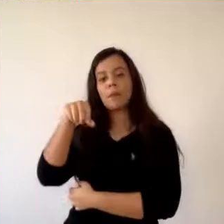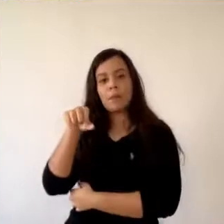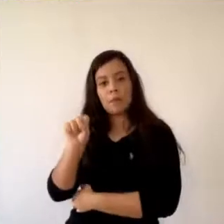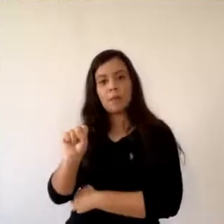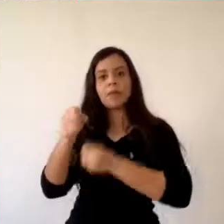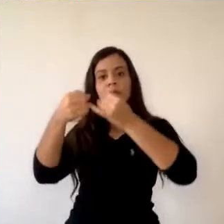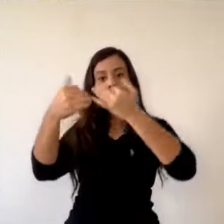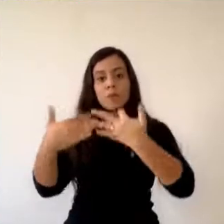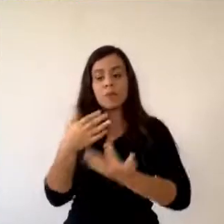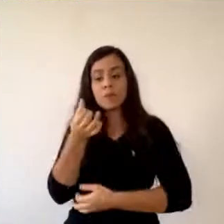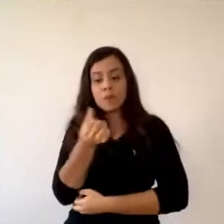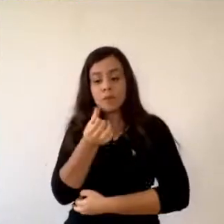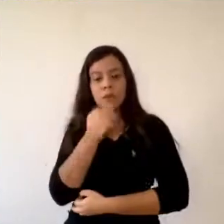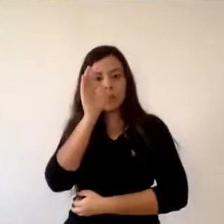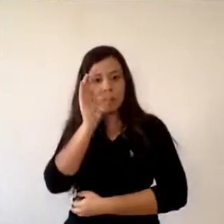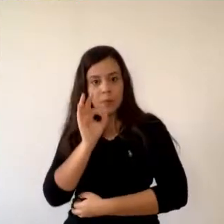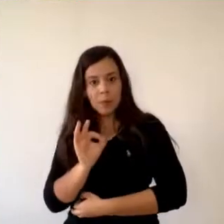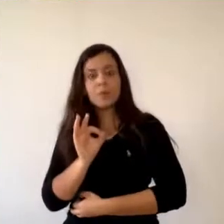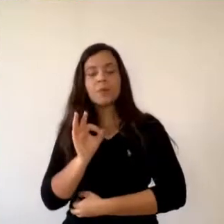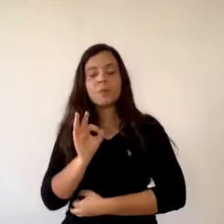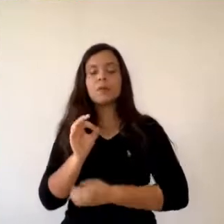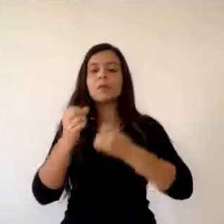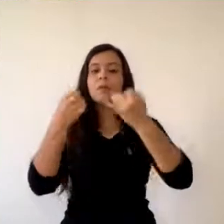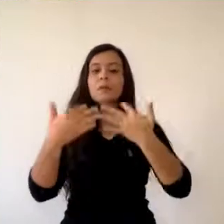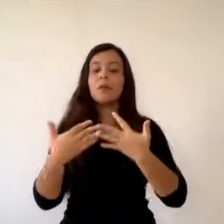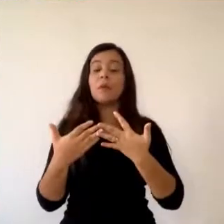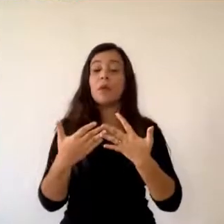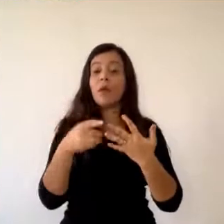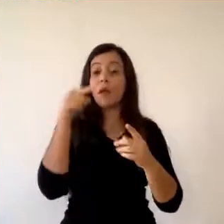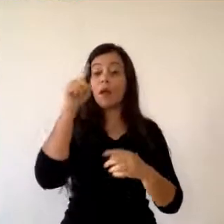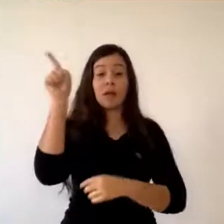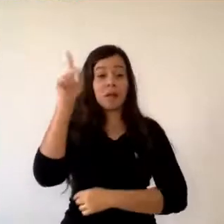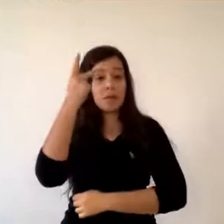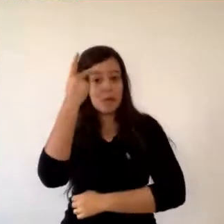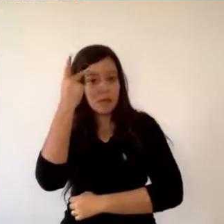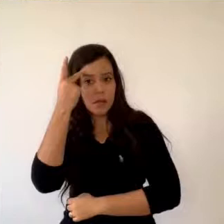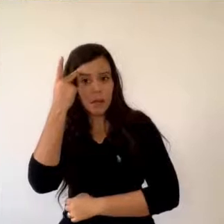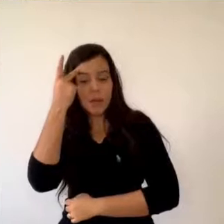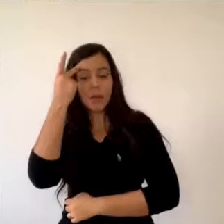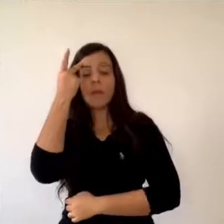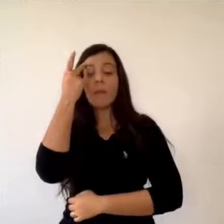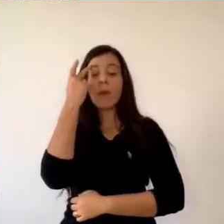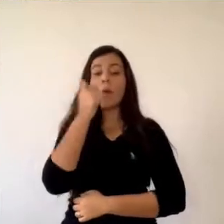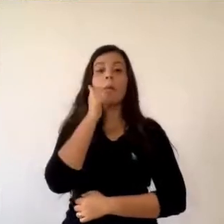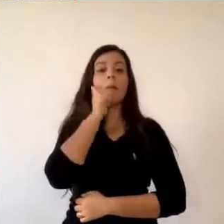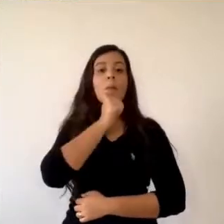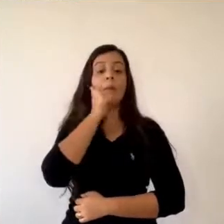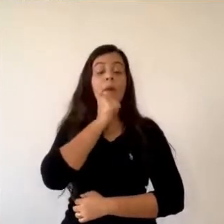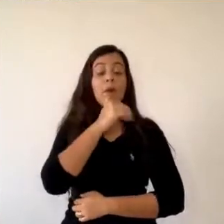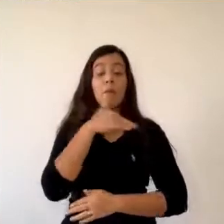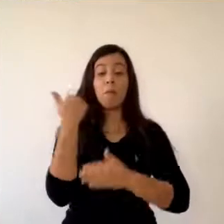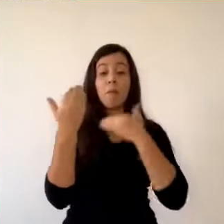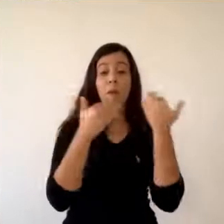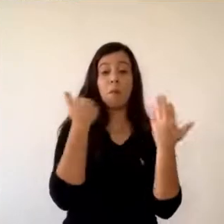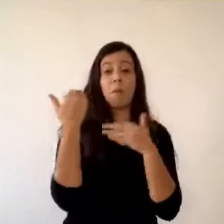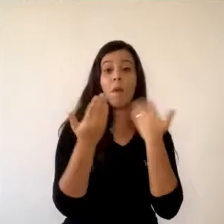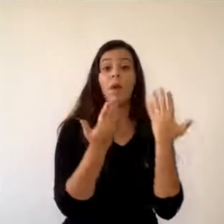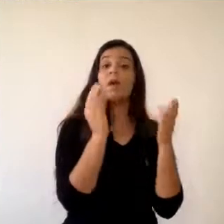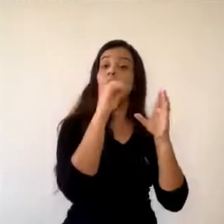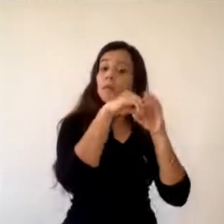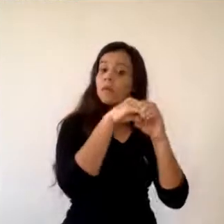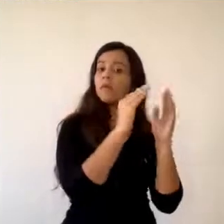ministry, 67% in the case of deaths of Black women happened in the